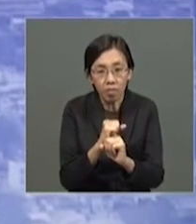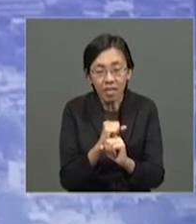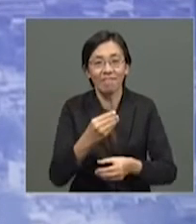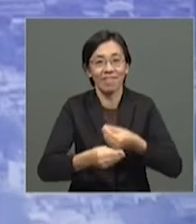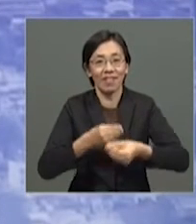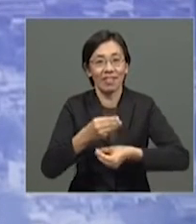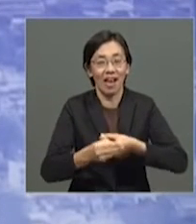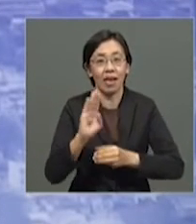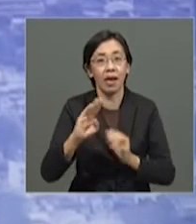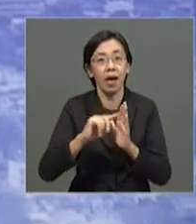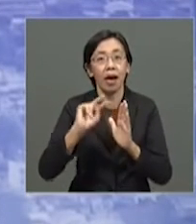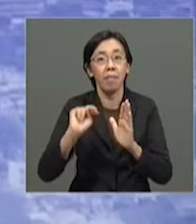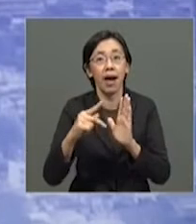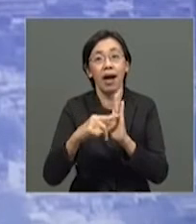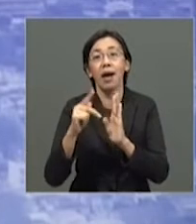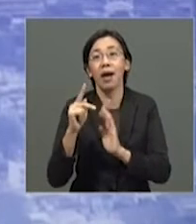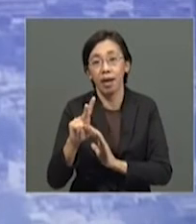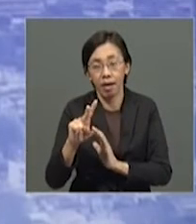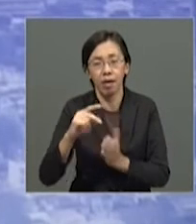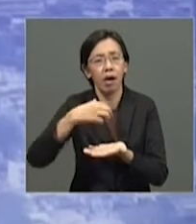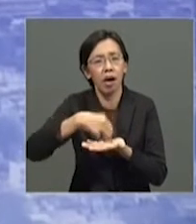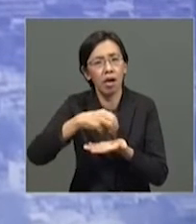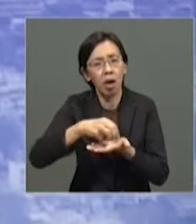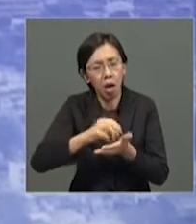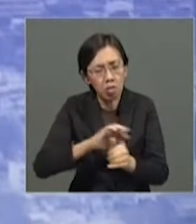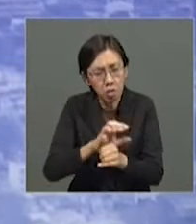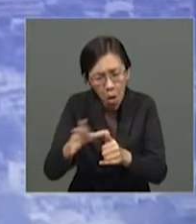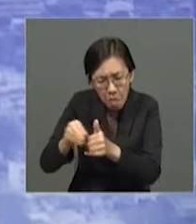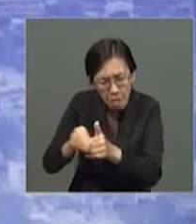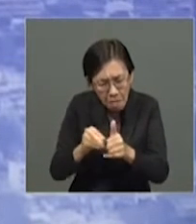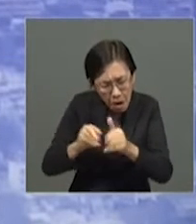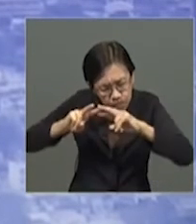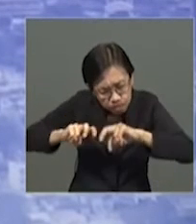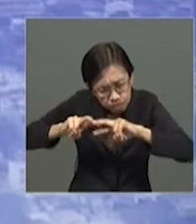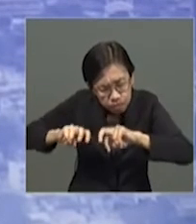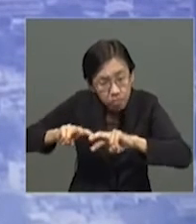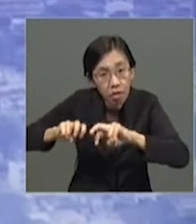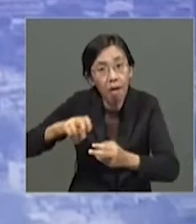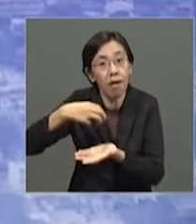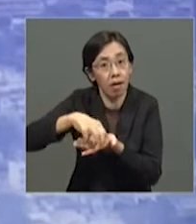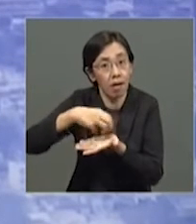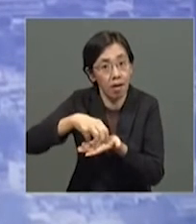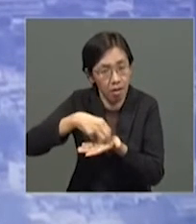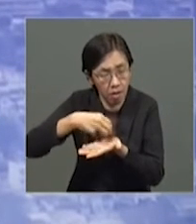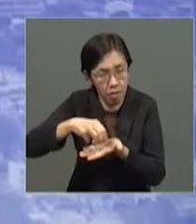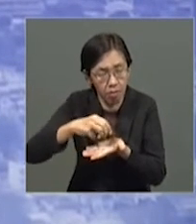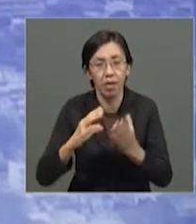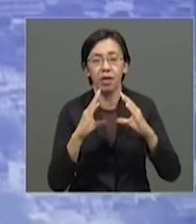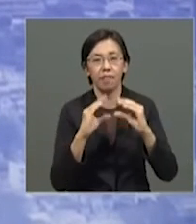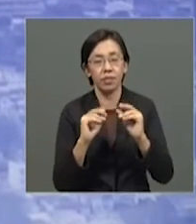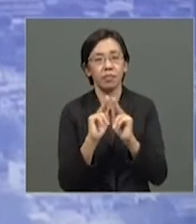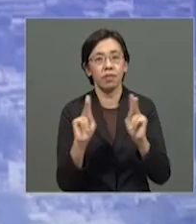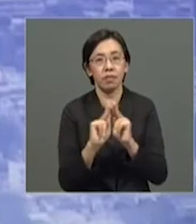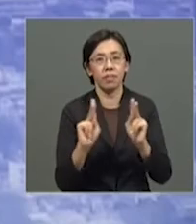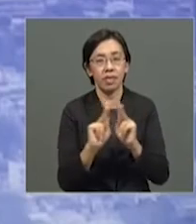for this year's Songkran Festival. The festivities that are allowed this year are Songnampra festivities,